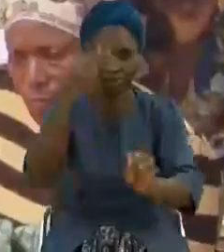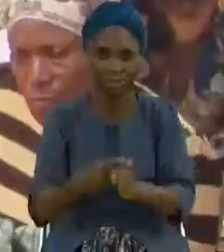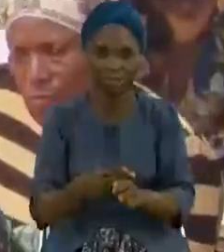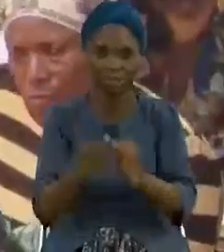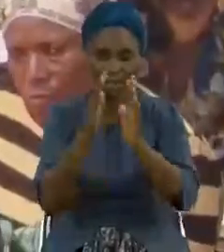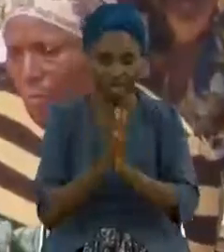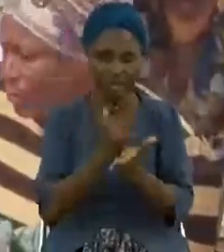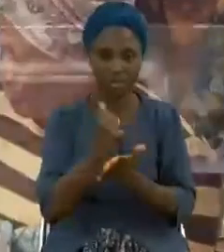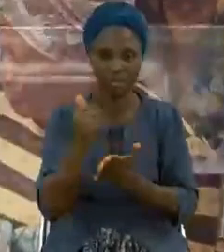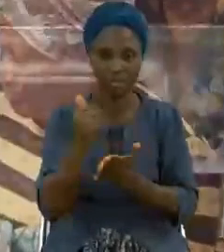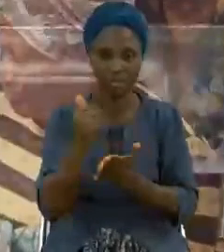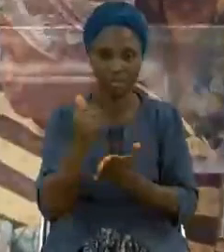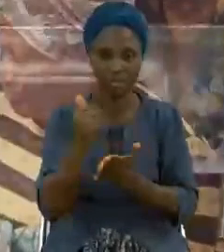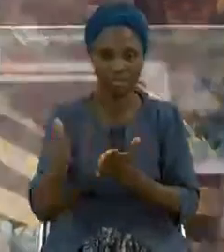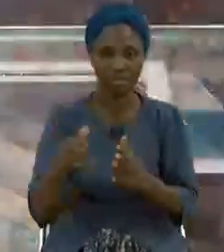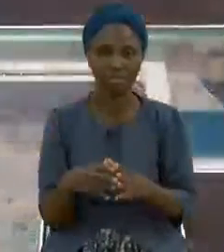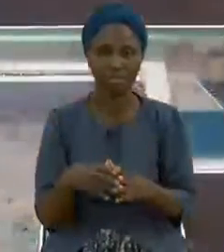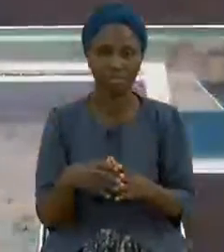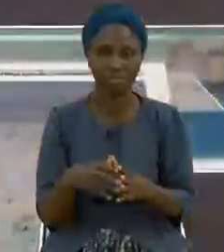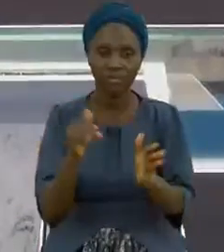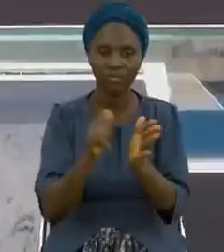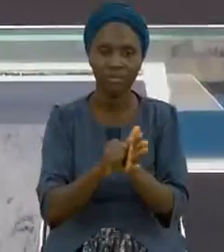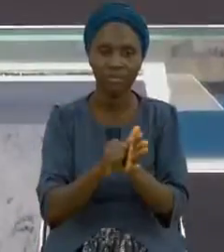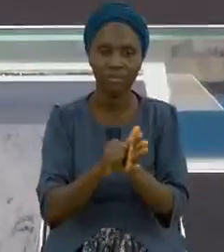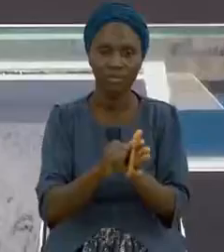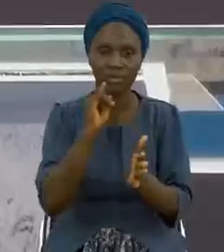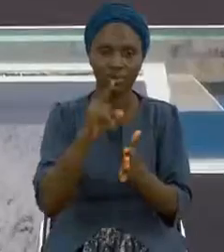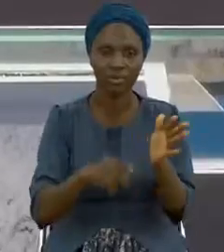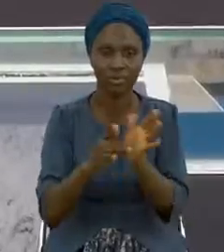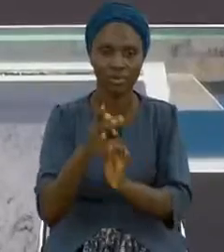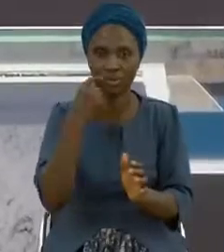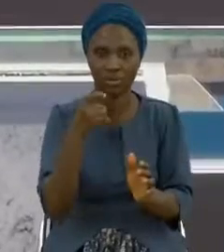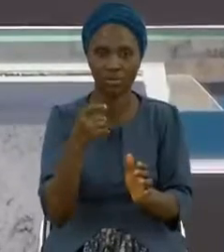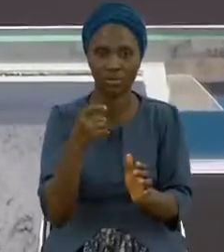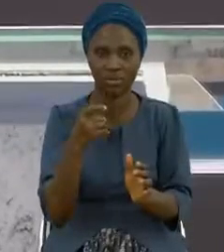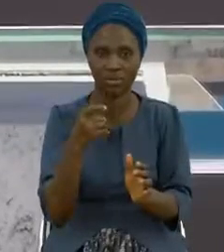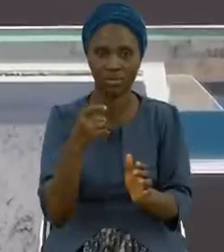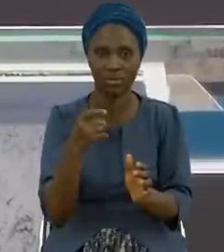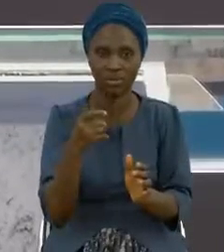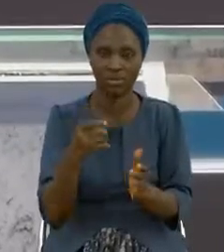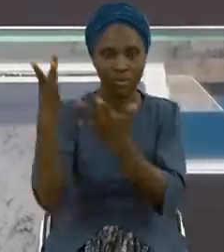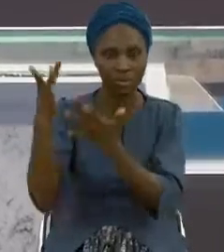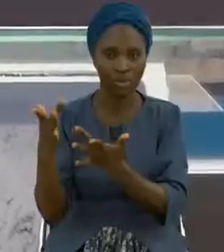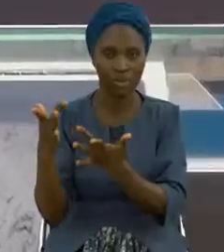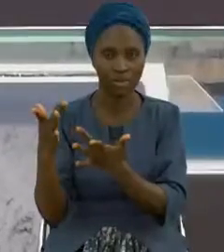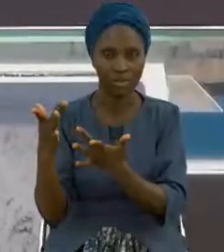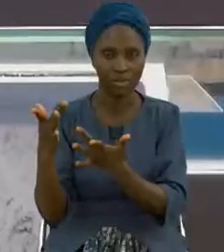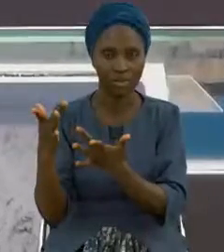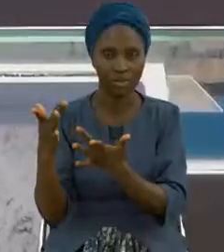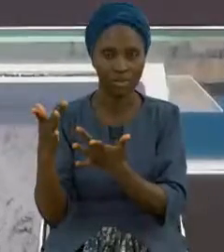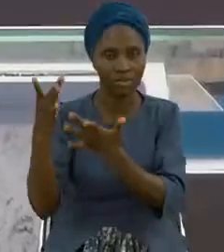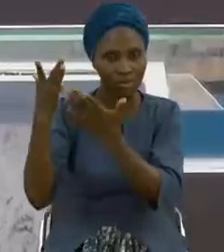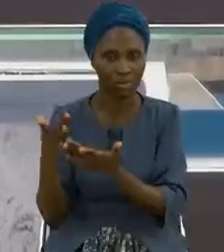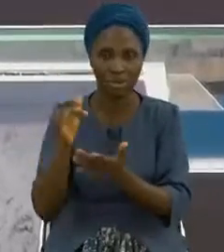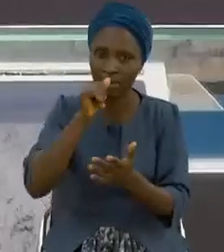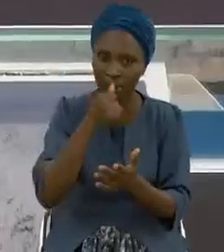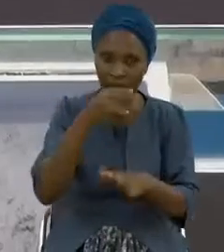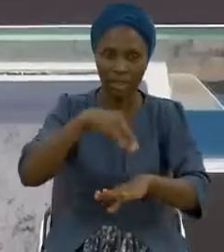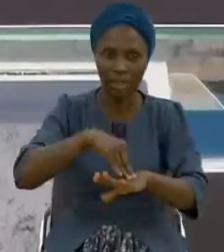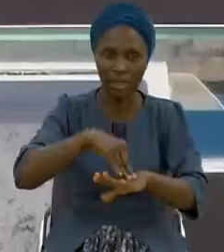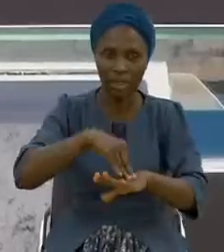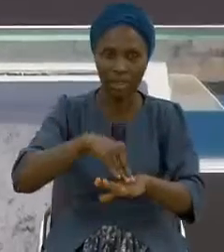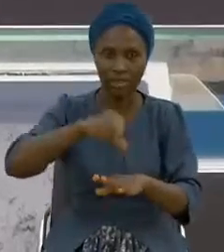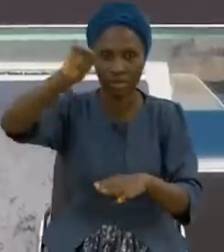said, wait, tarry in Jerusalem until you are baptized in the